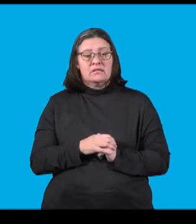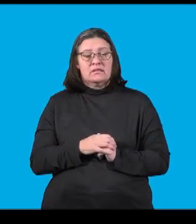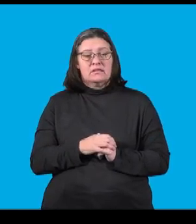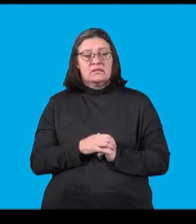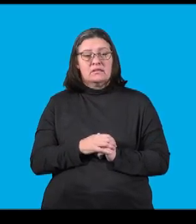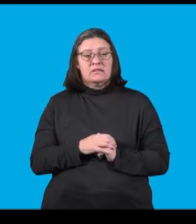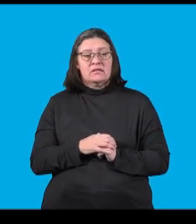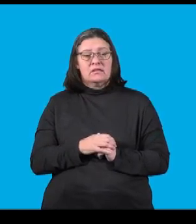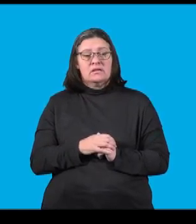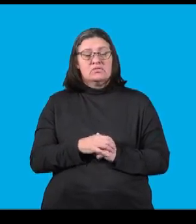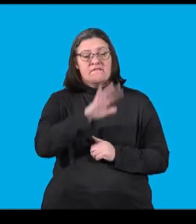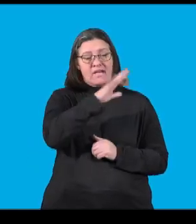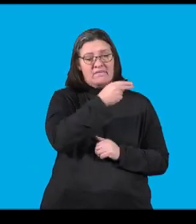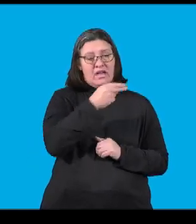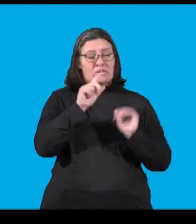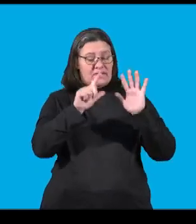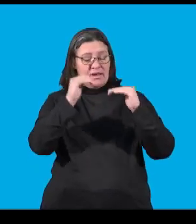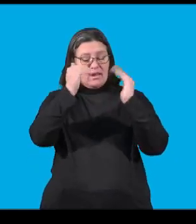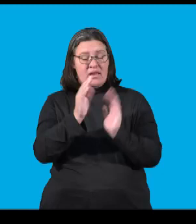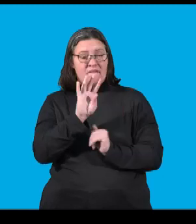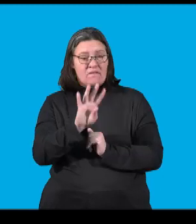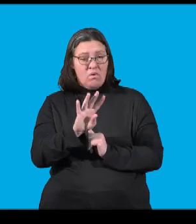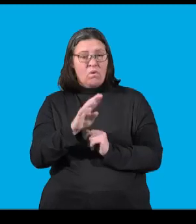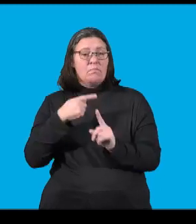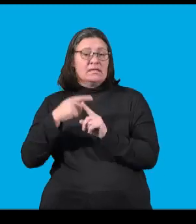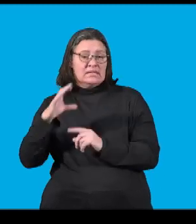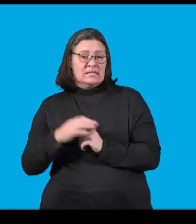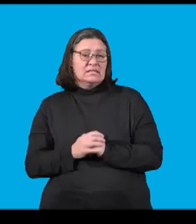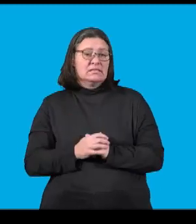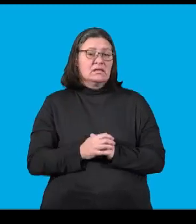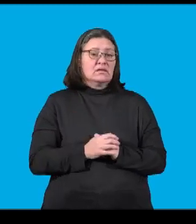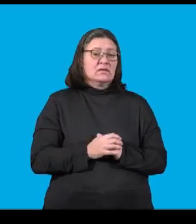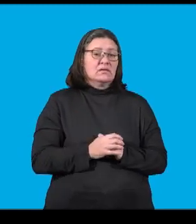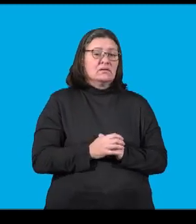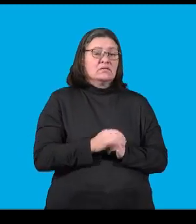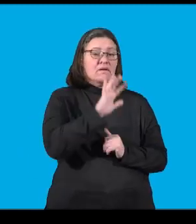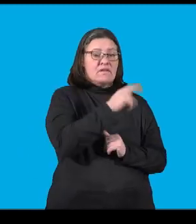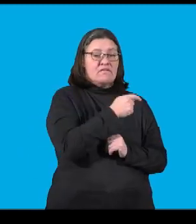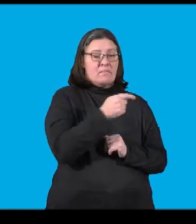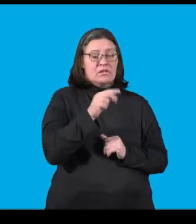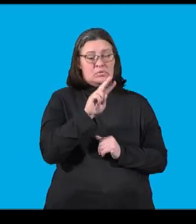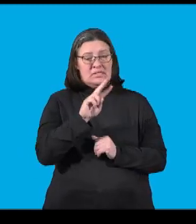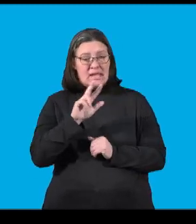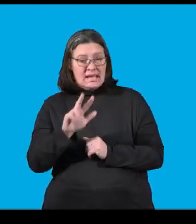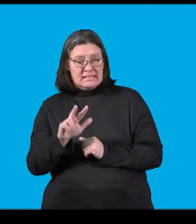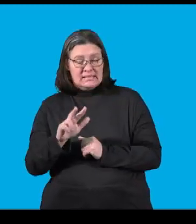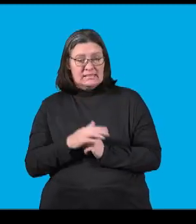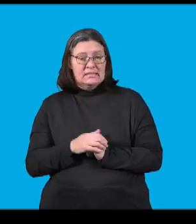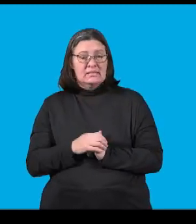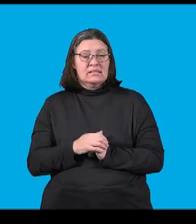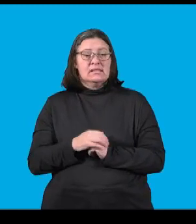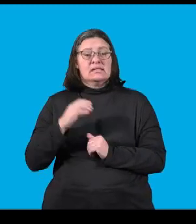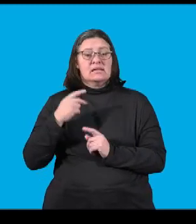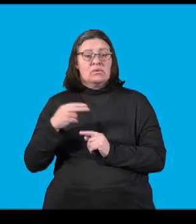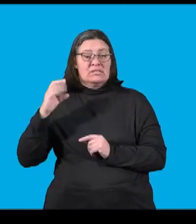4 plus c. Okay. And so we get 7 times 4 is 28, 5 minus